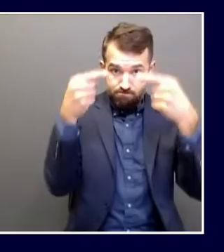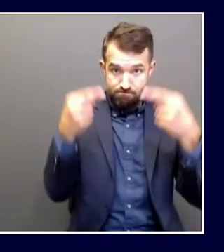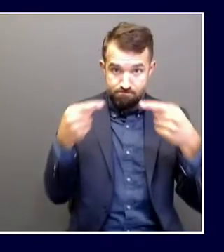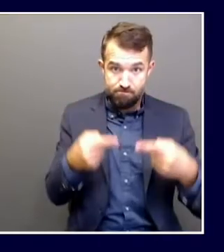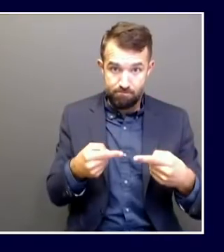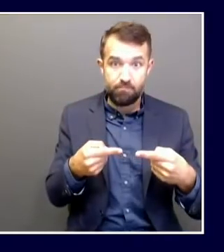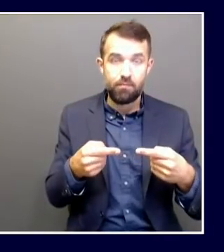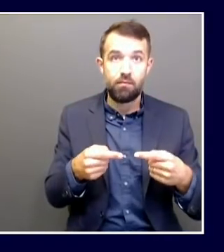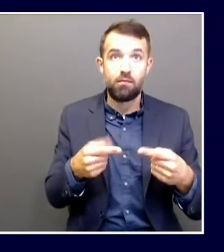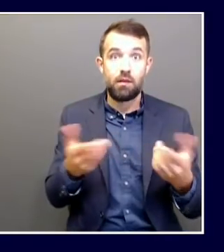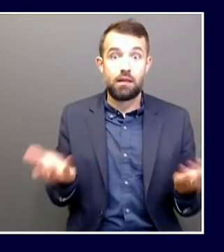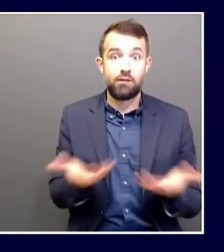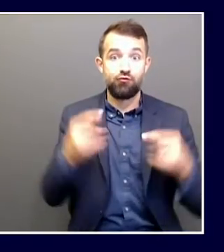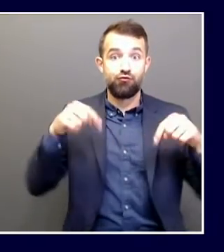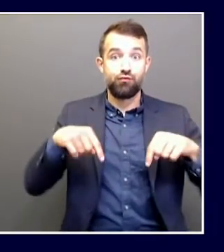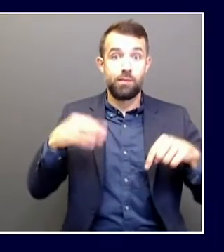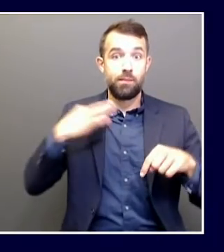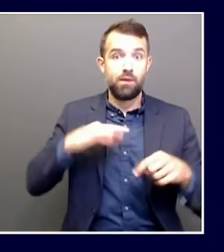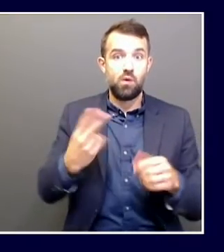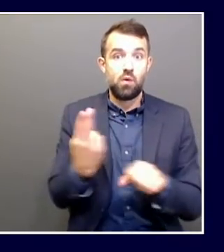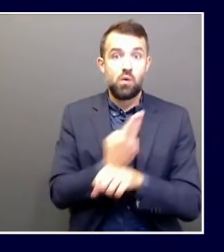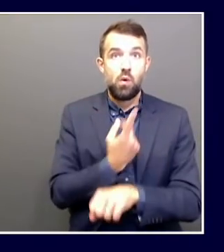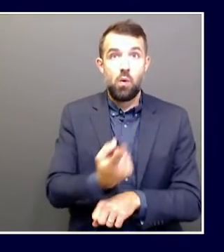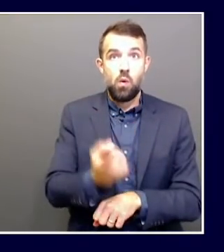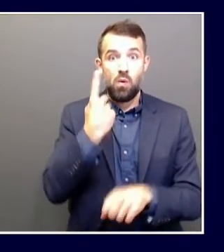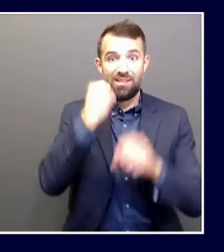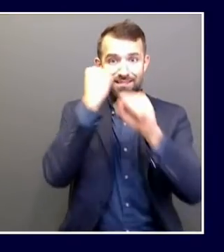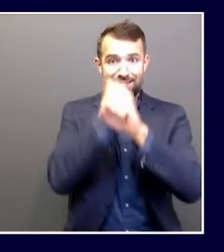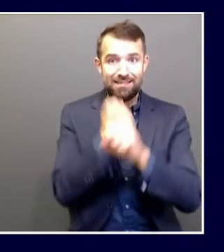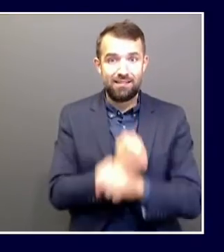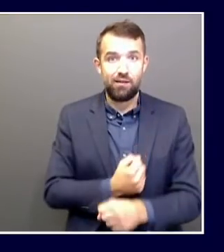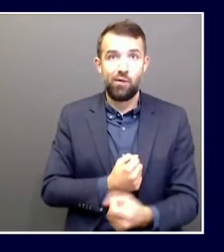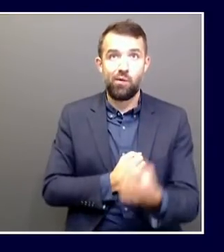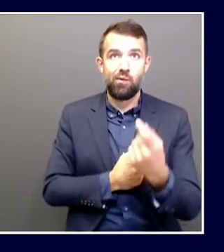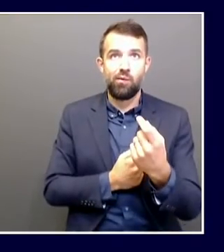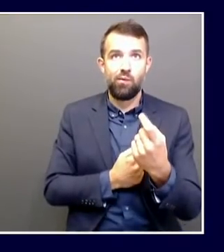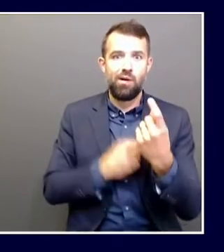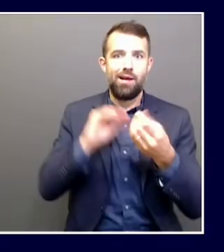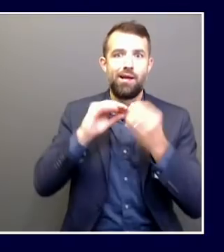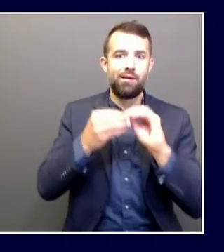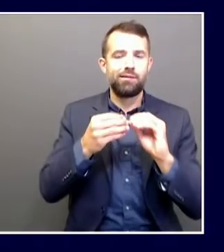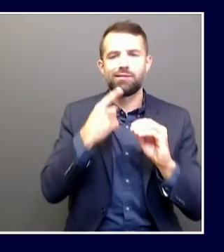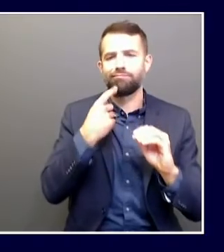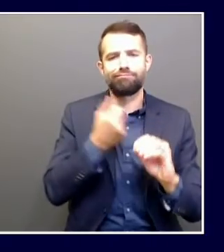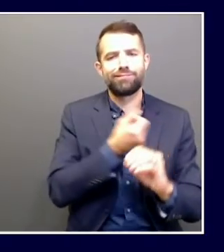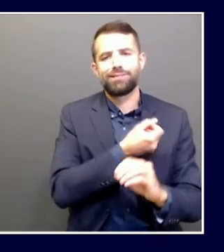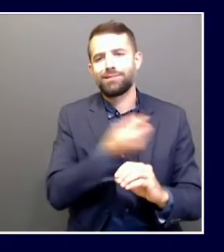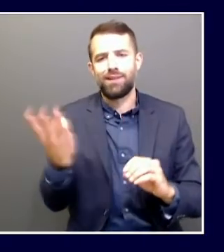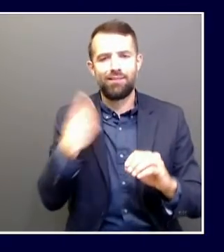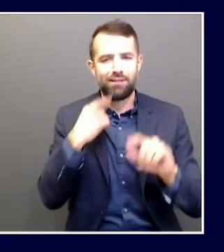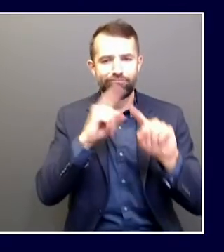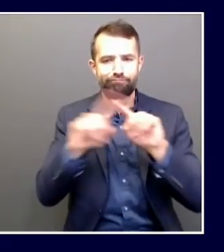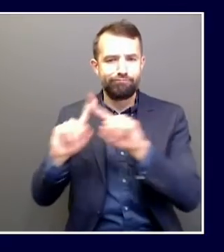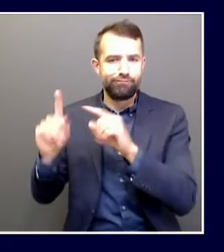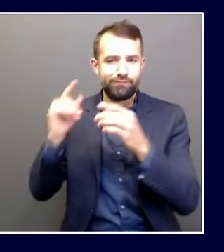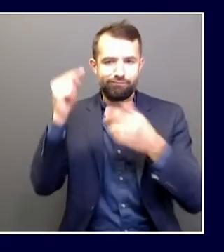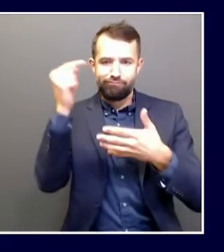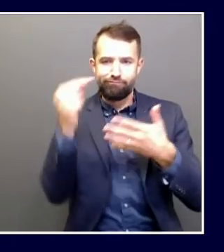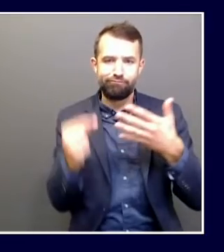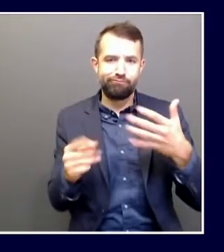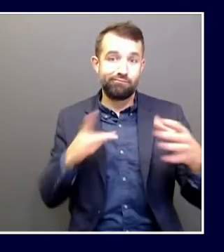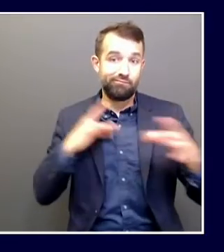recommends. Things like the positivity rate, which is not affected by this. Hospitalization rates, which are not affected by